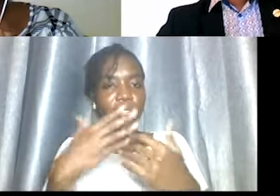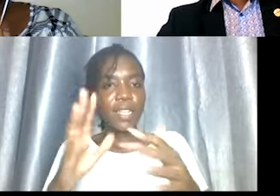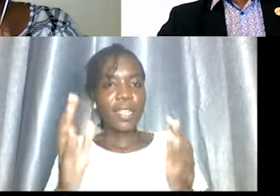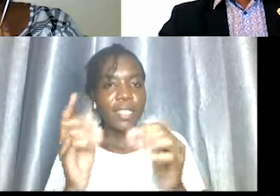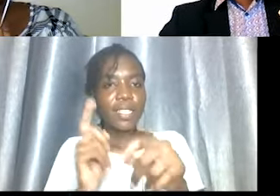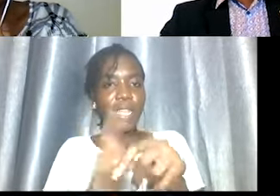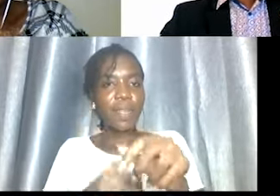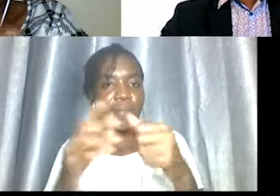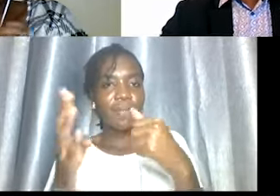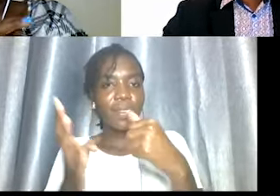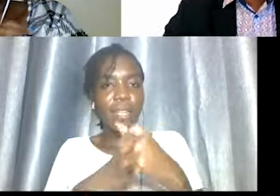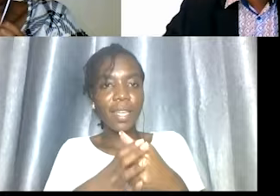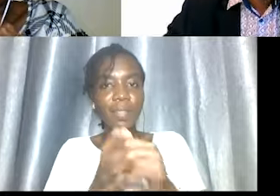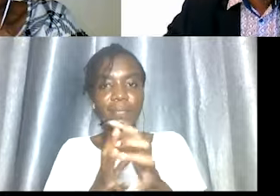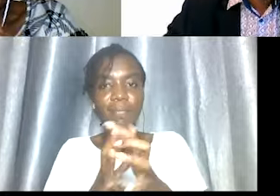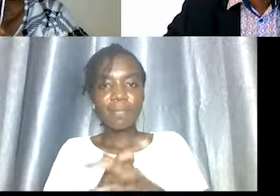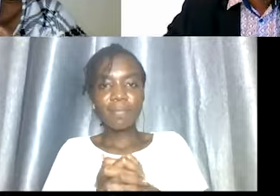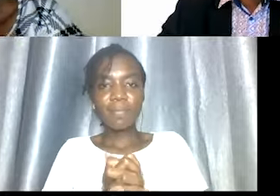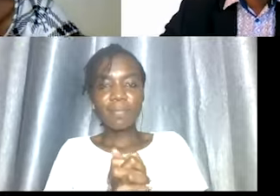your lunch is not too cold.